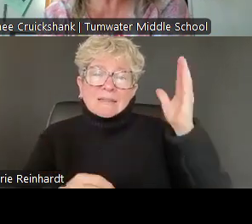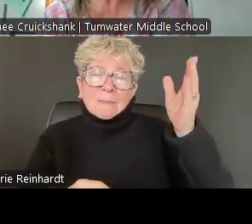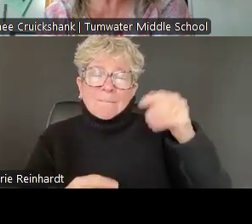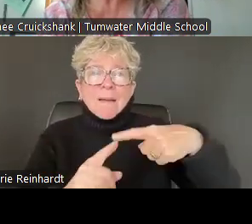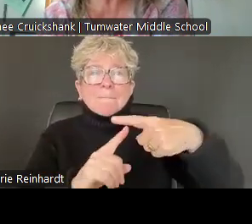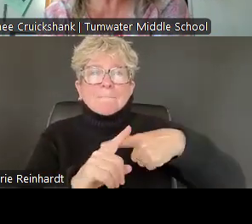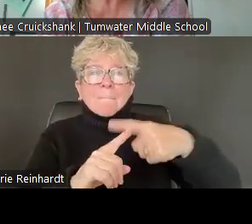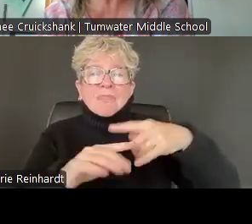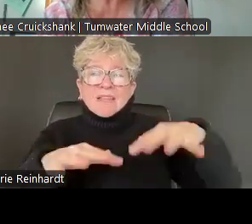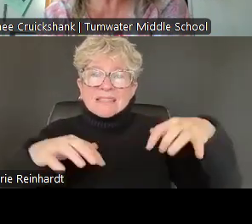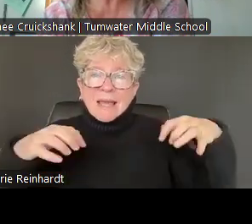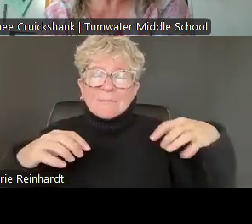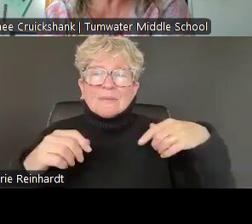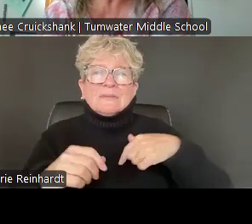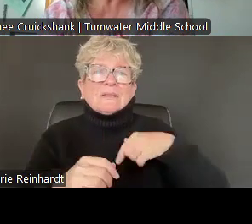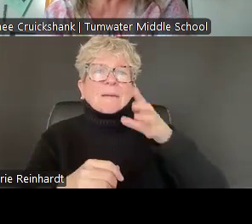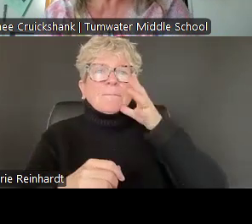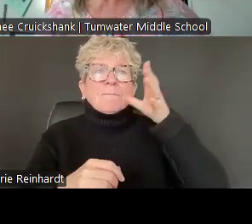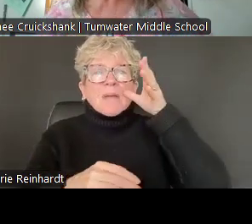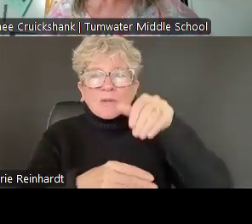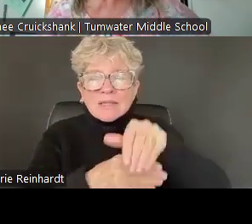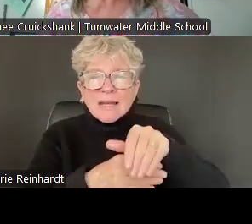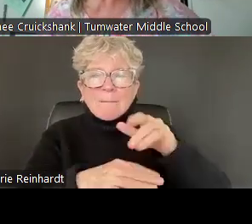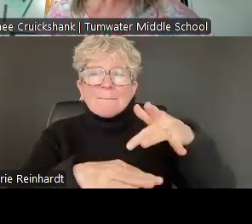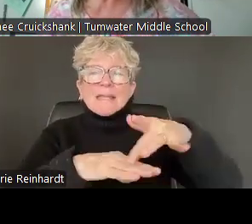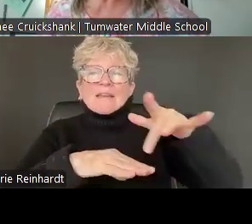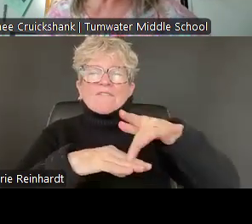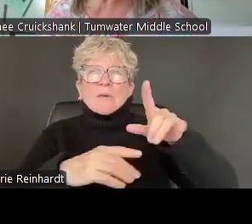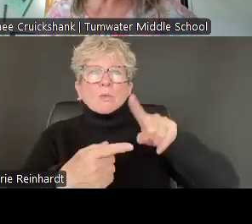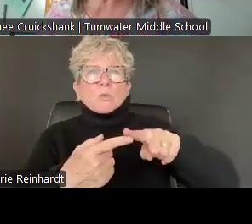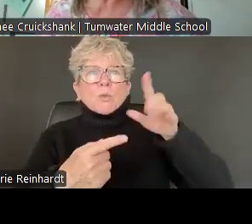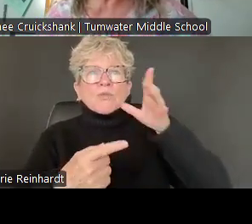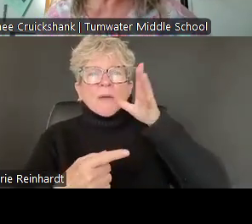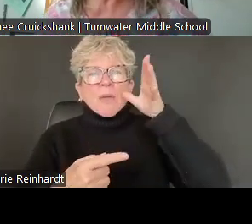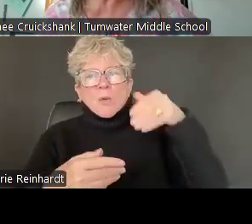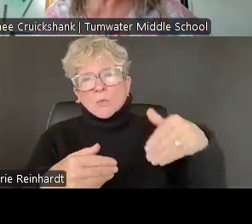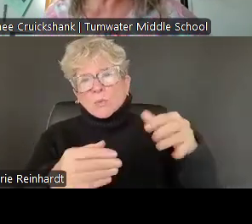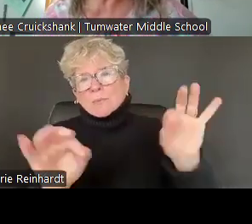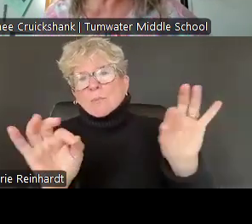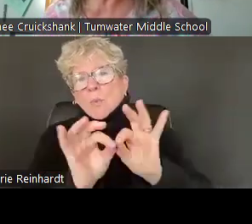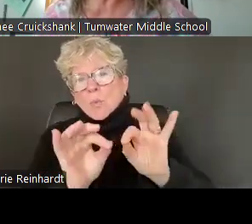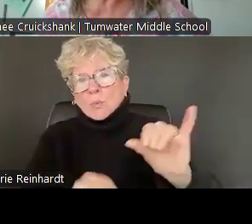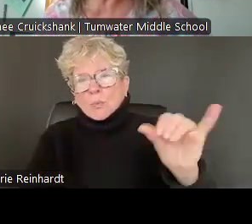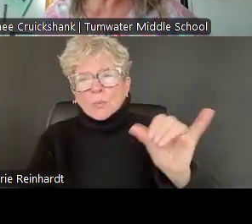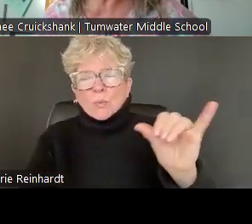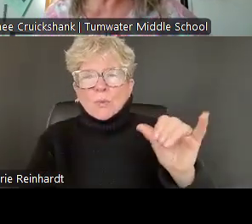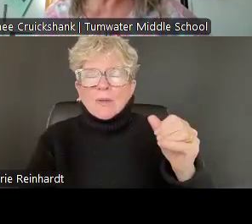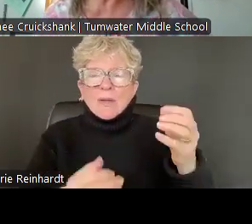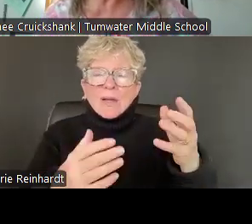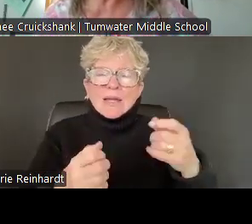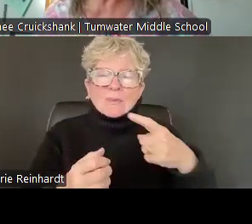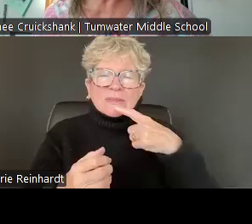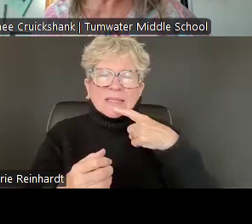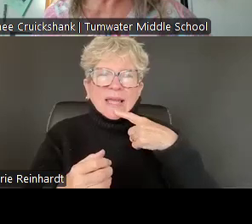assemblies, parenting nights, being available for parents. So I just want to say it's all